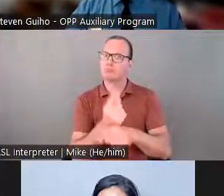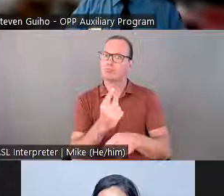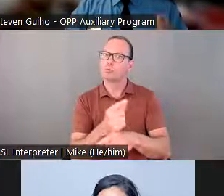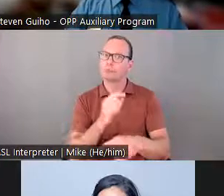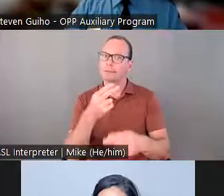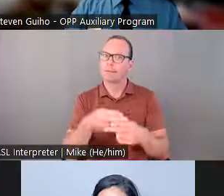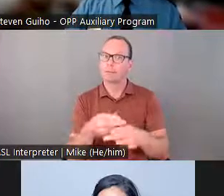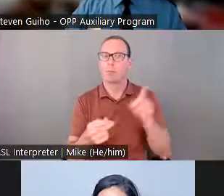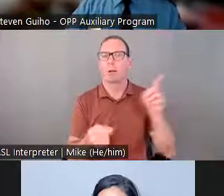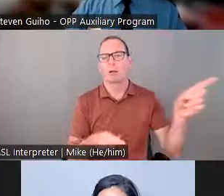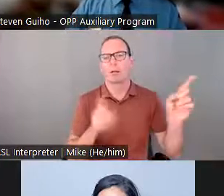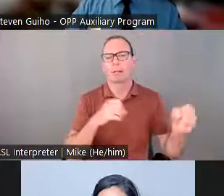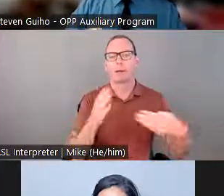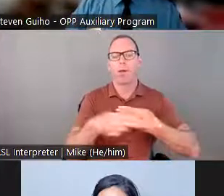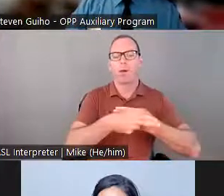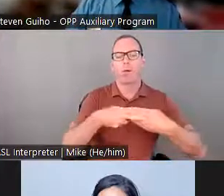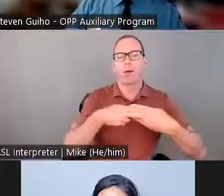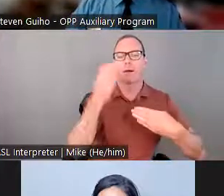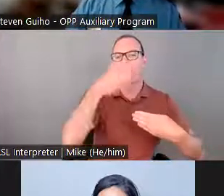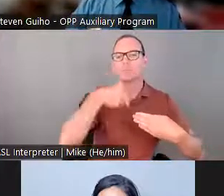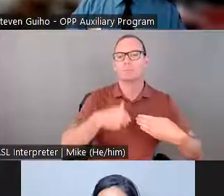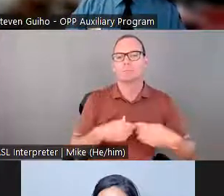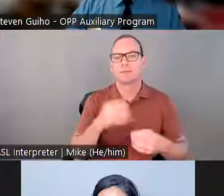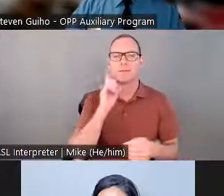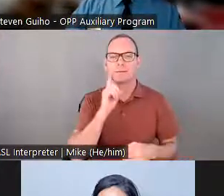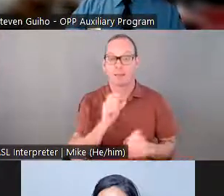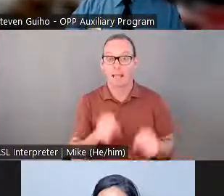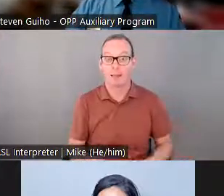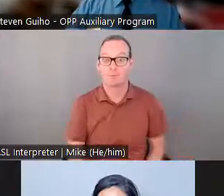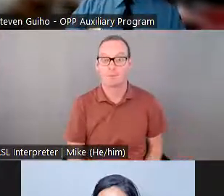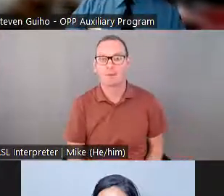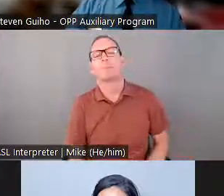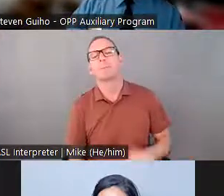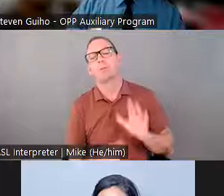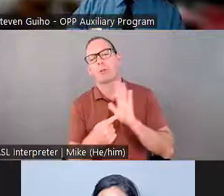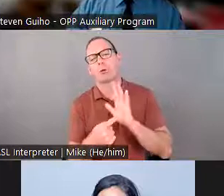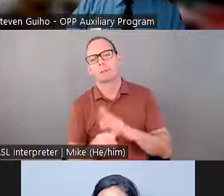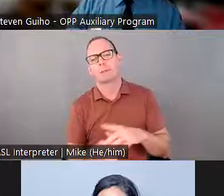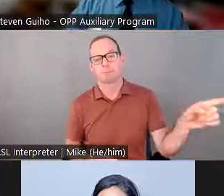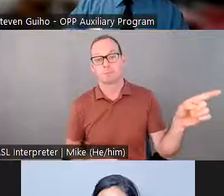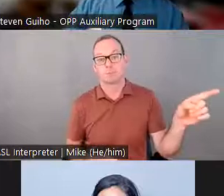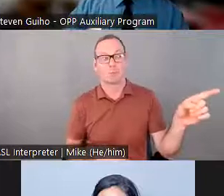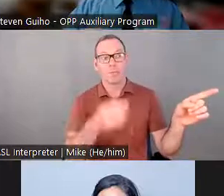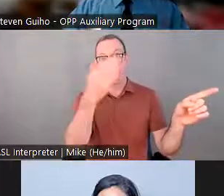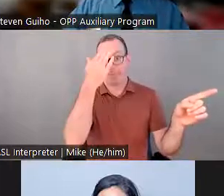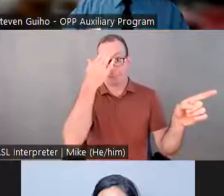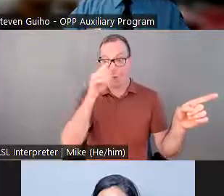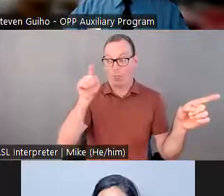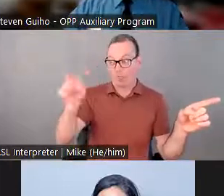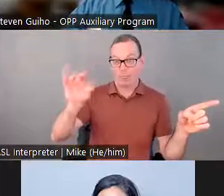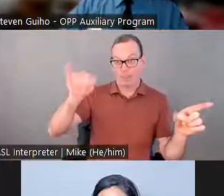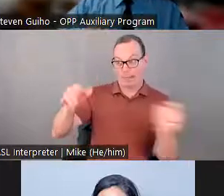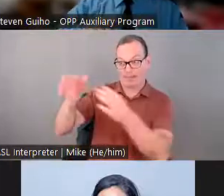someone's significant other, I could punch their number in, call them, make it look like it's them, and it makes it look like it's